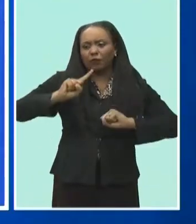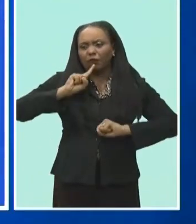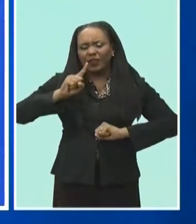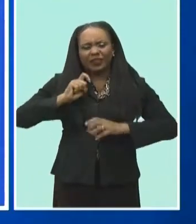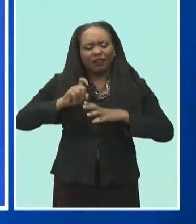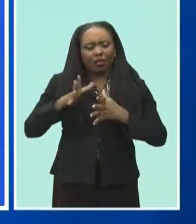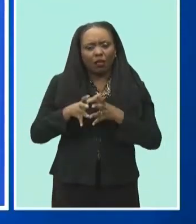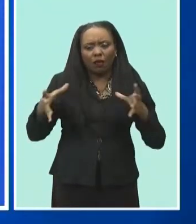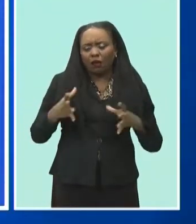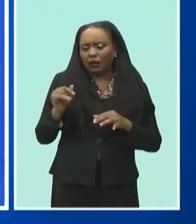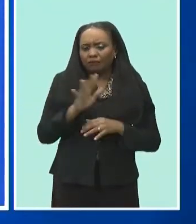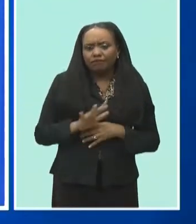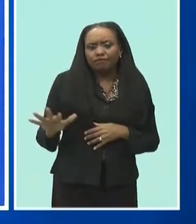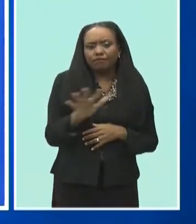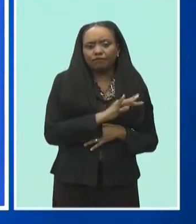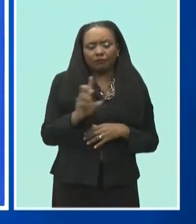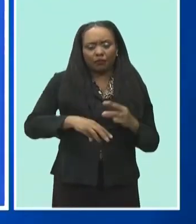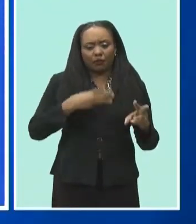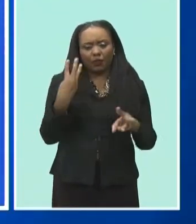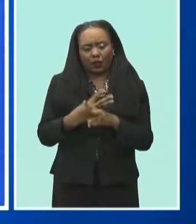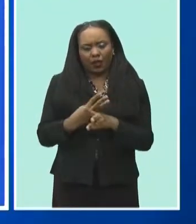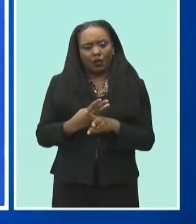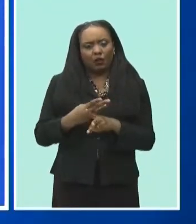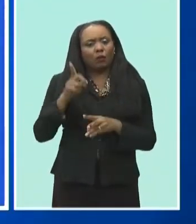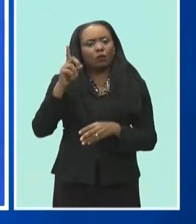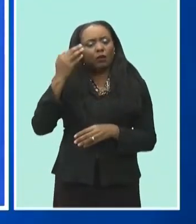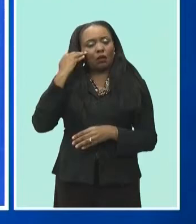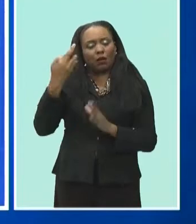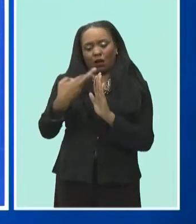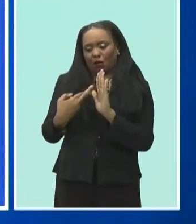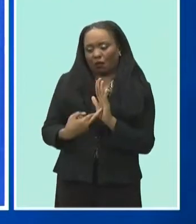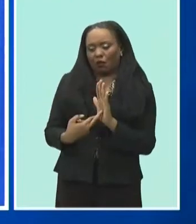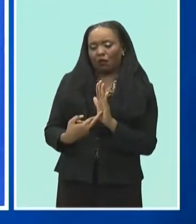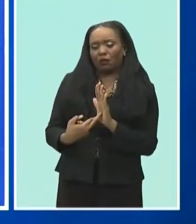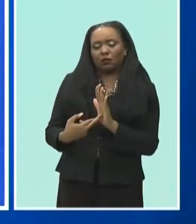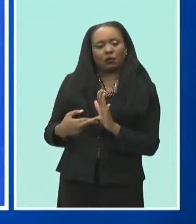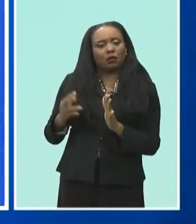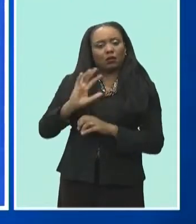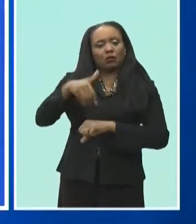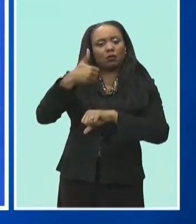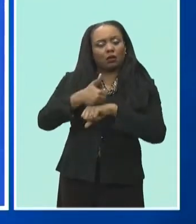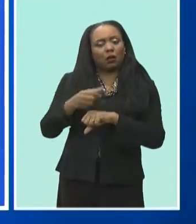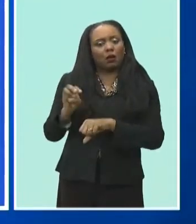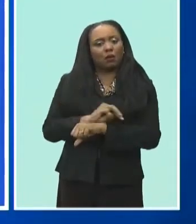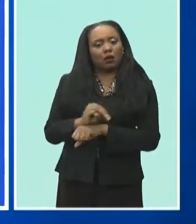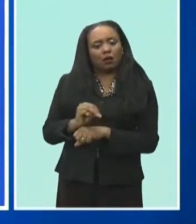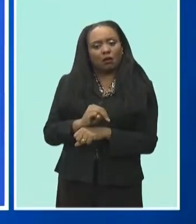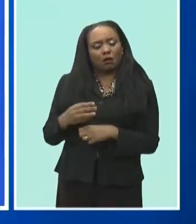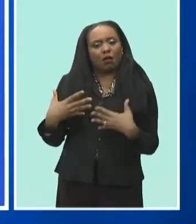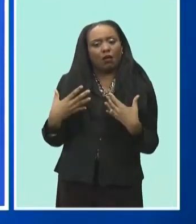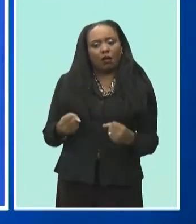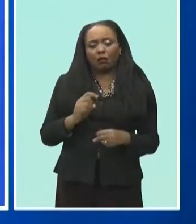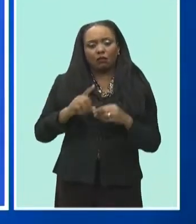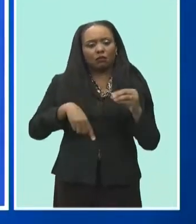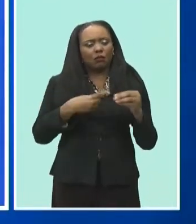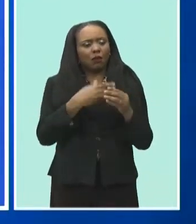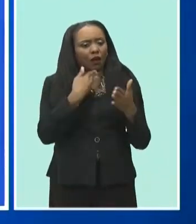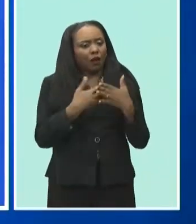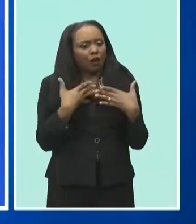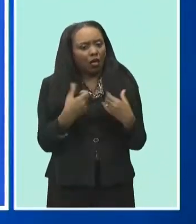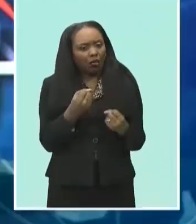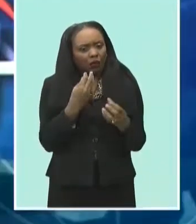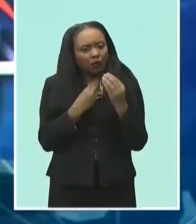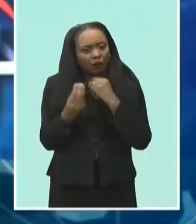and internationally reviewed and approved guidelines have been developed by Ministry of Health and Wellness on nutritious and healthy foods in